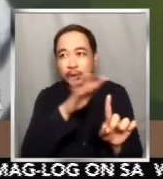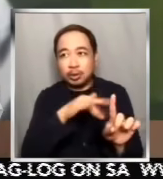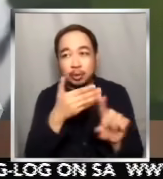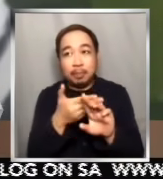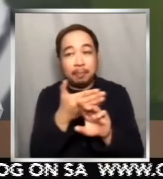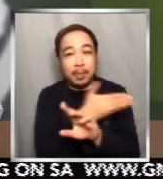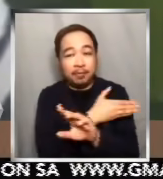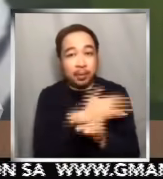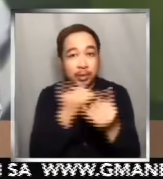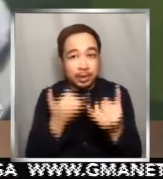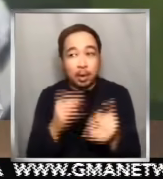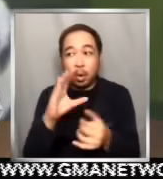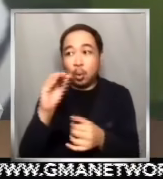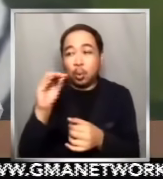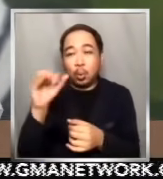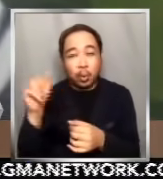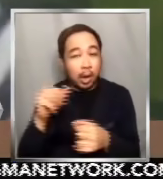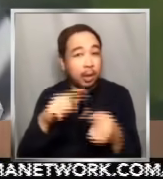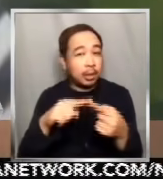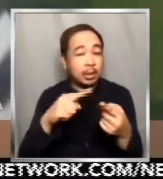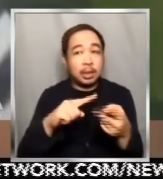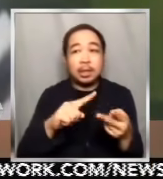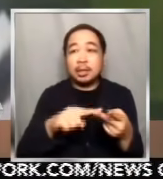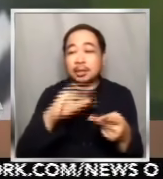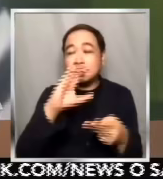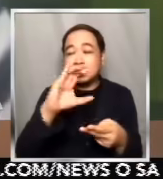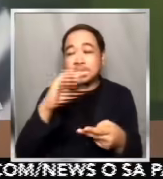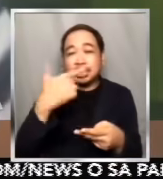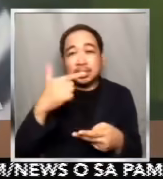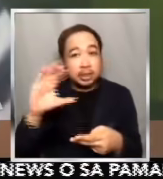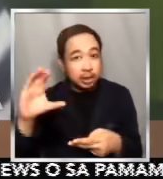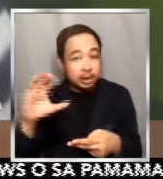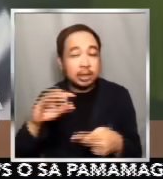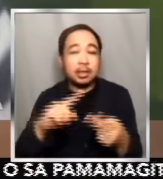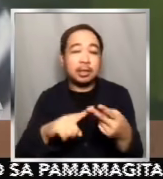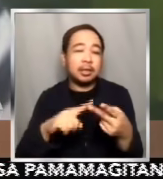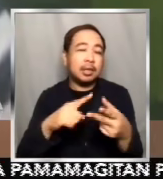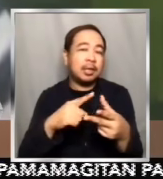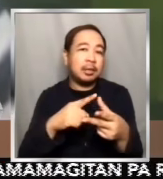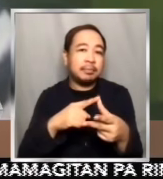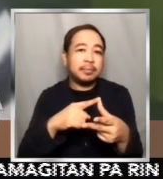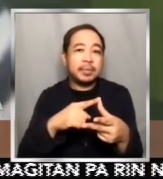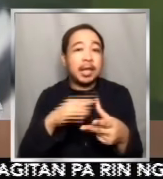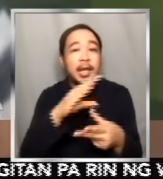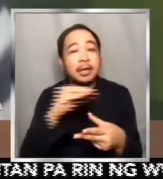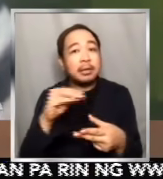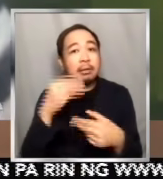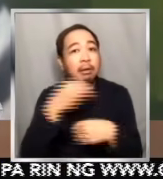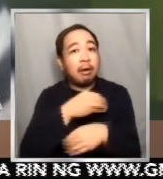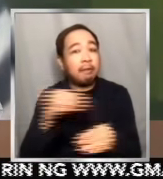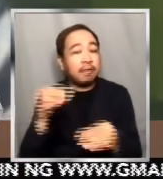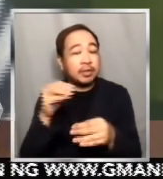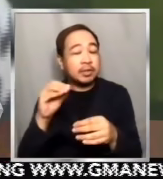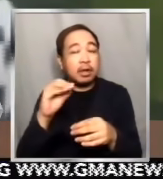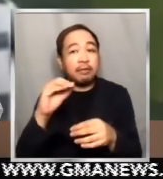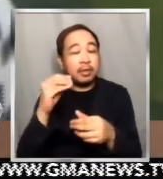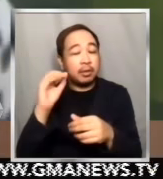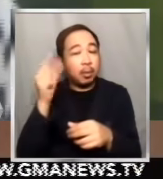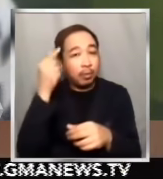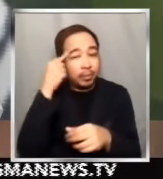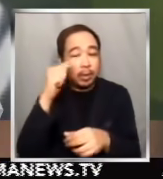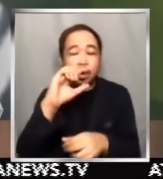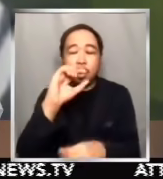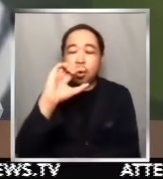COA, ng GCG at ng Office of the Government, OGCC. And the